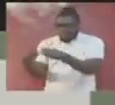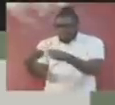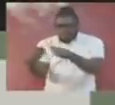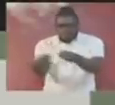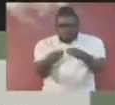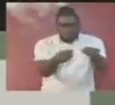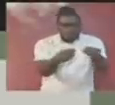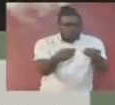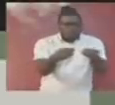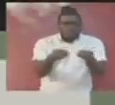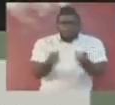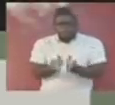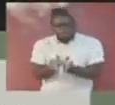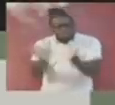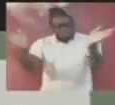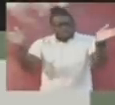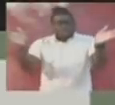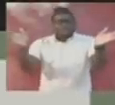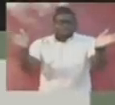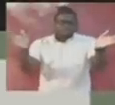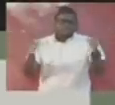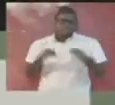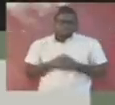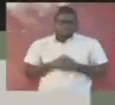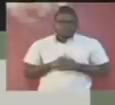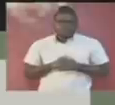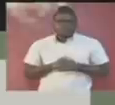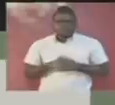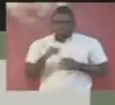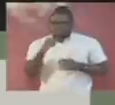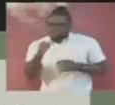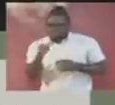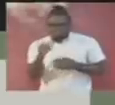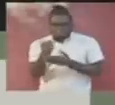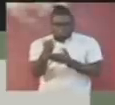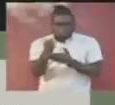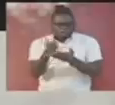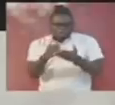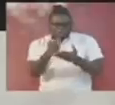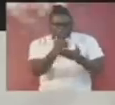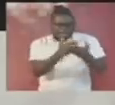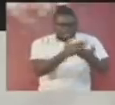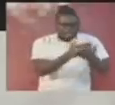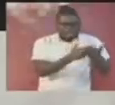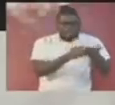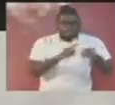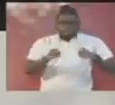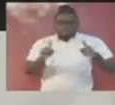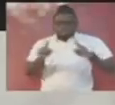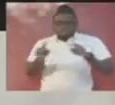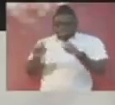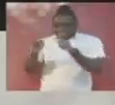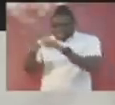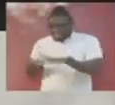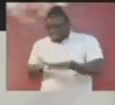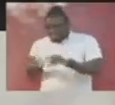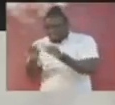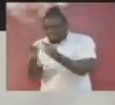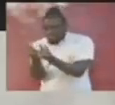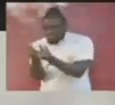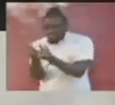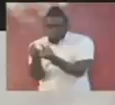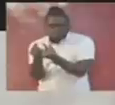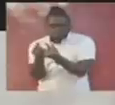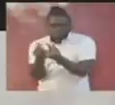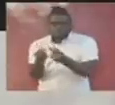general public who are not part of the clinical trial. Next slide. And last year,